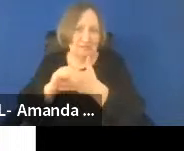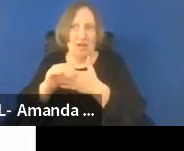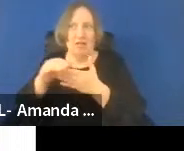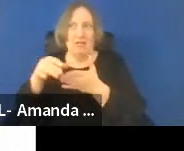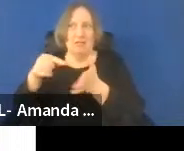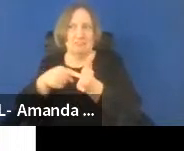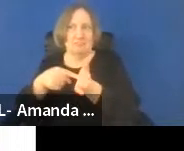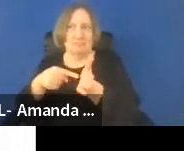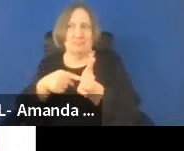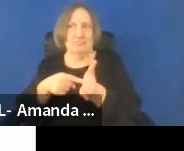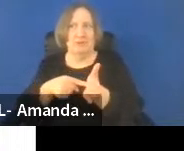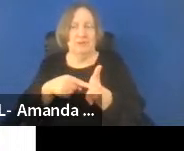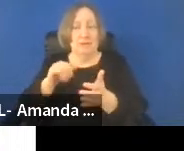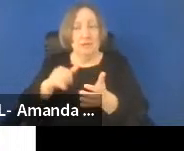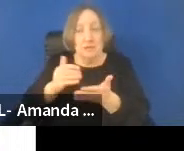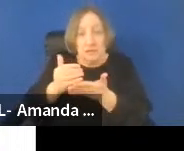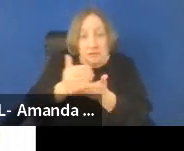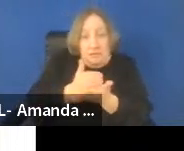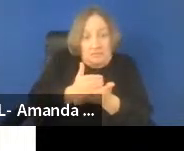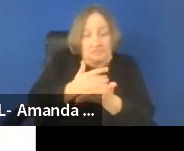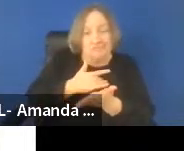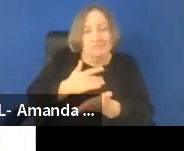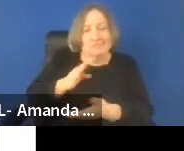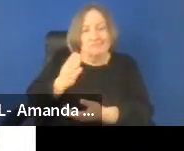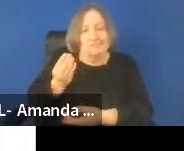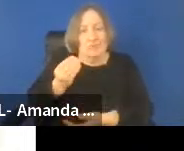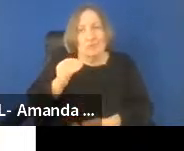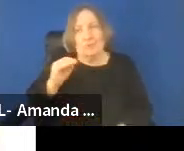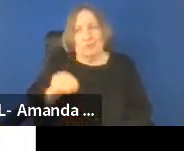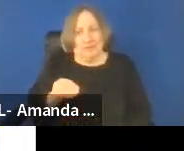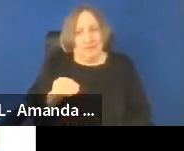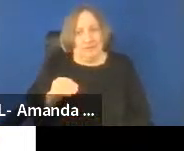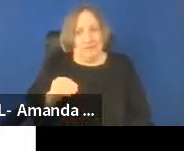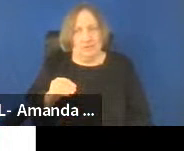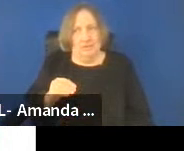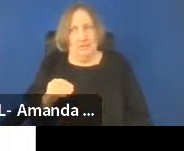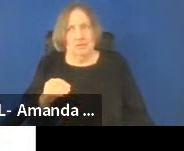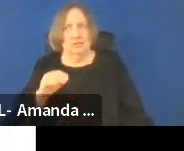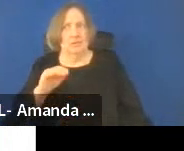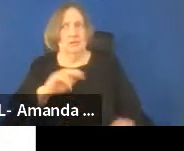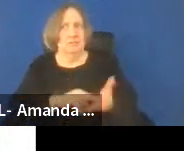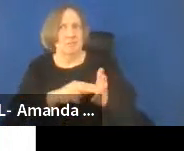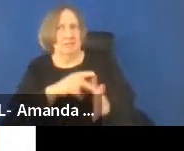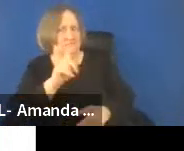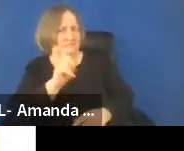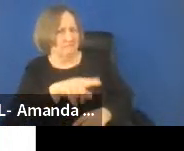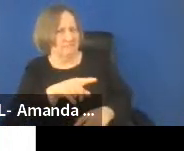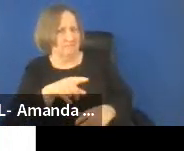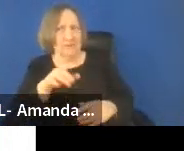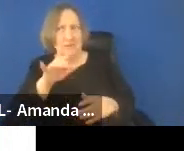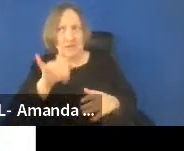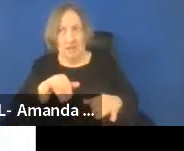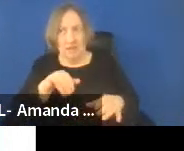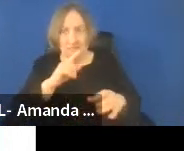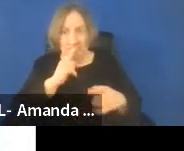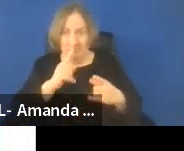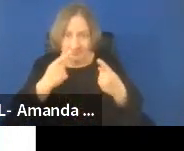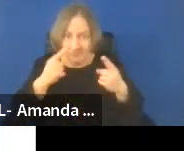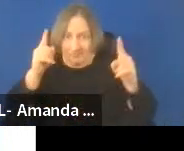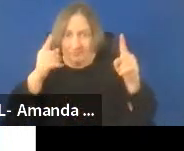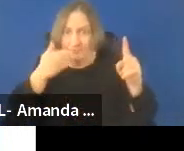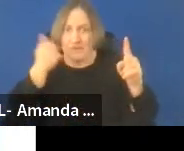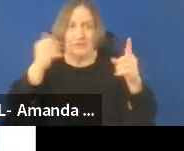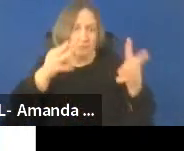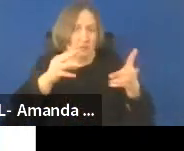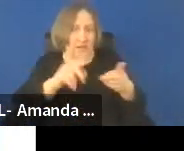owed, only about 14% has been recovered. Which presents an interesting question. Is this practice cost-effective? Is it worth